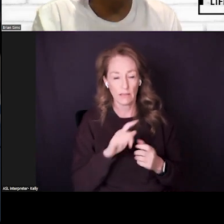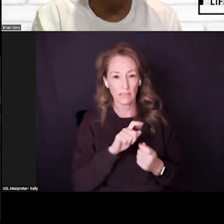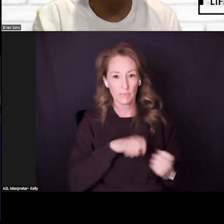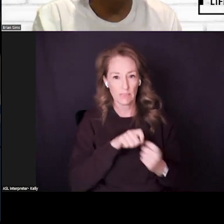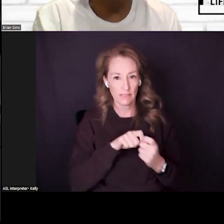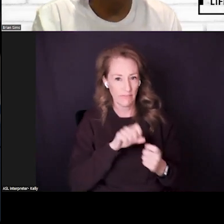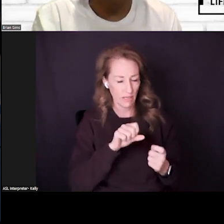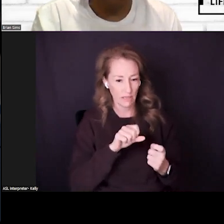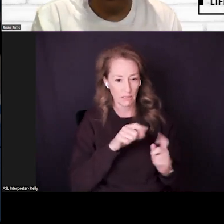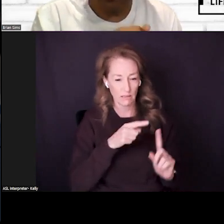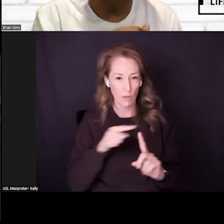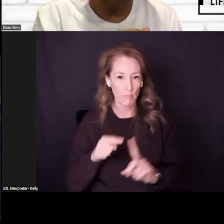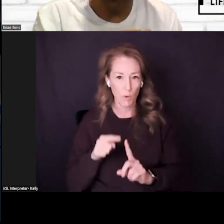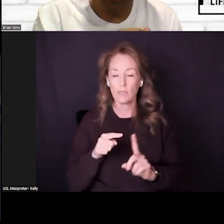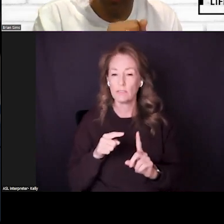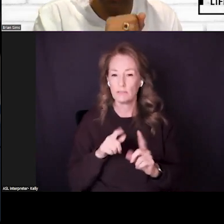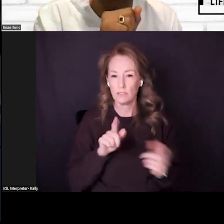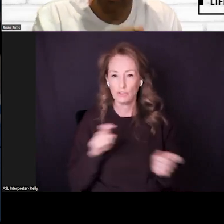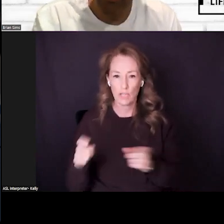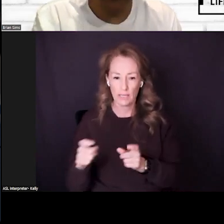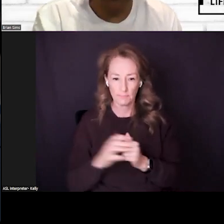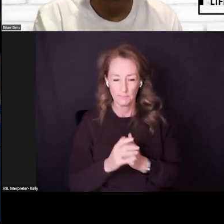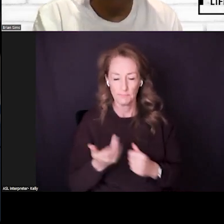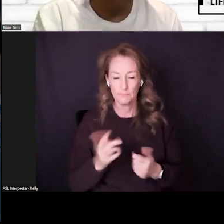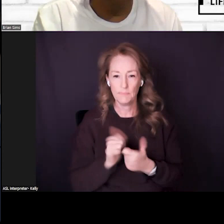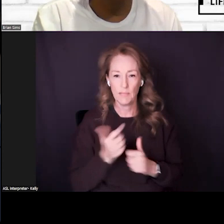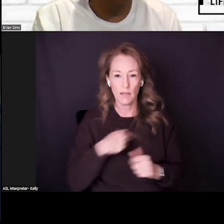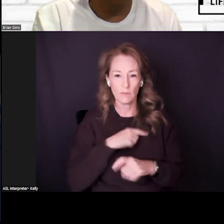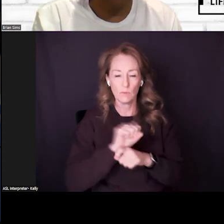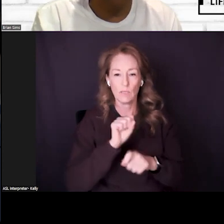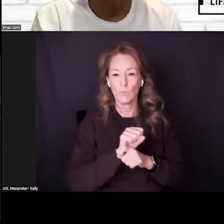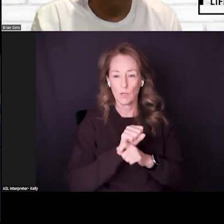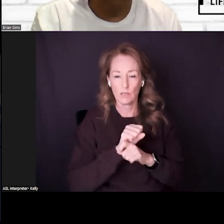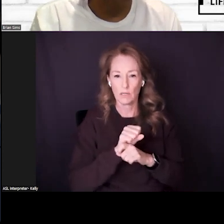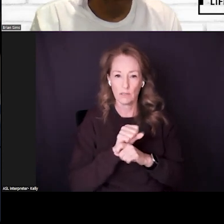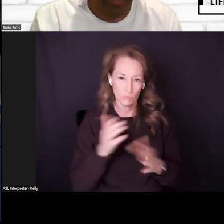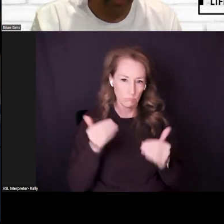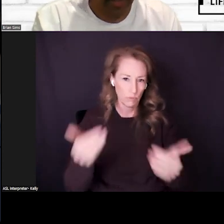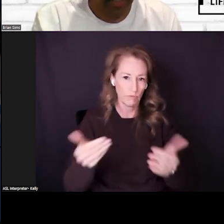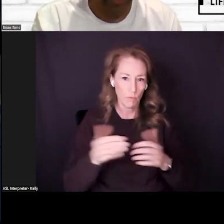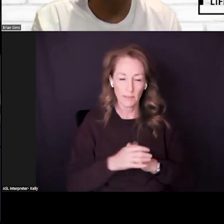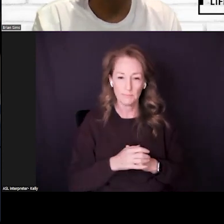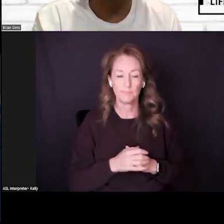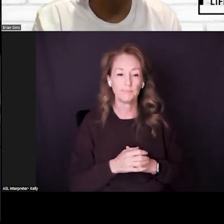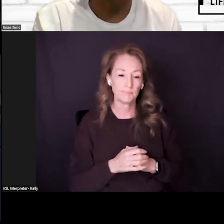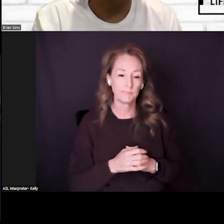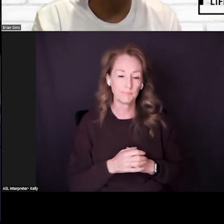make those changes? And how do we work on moving that needle forward? Next slide.